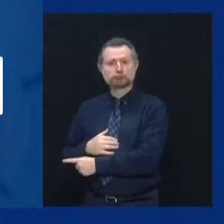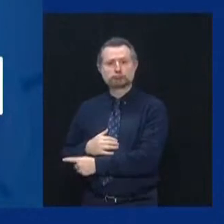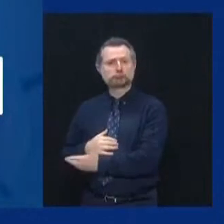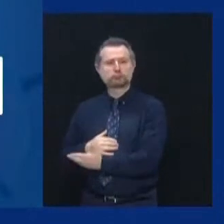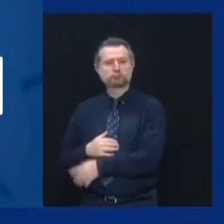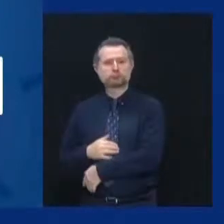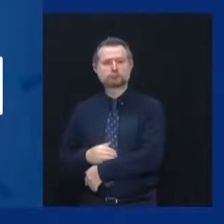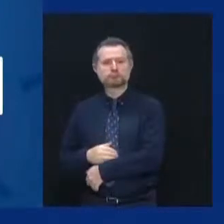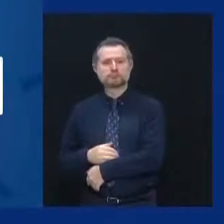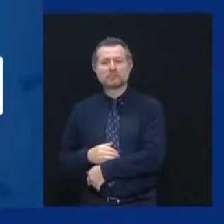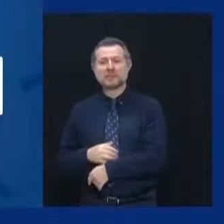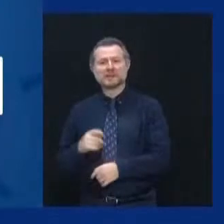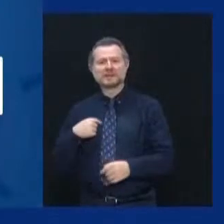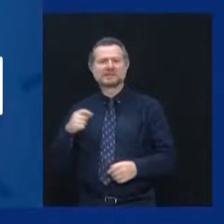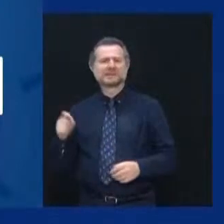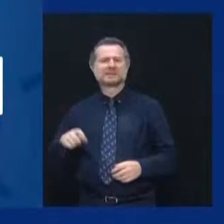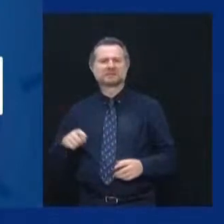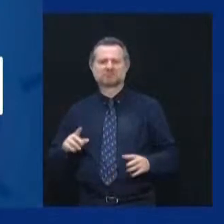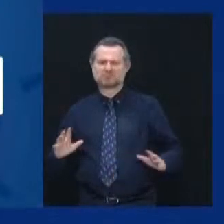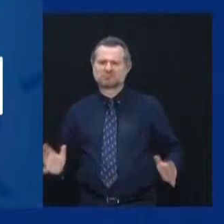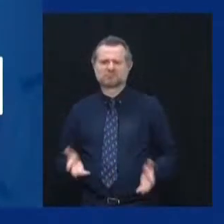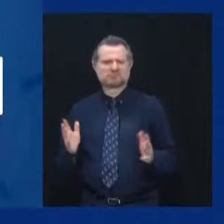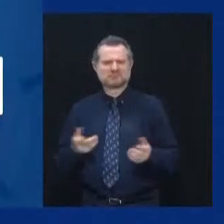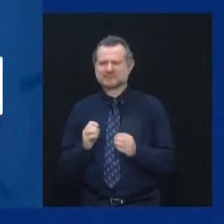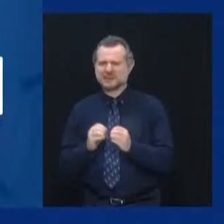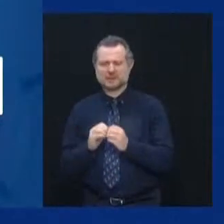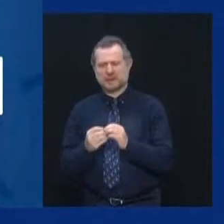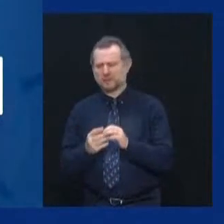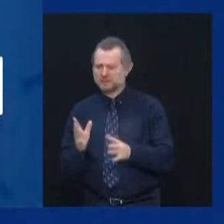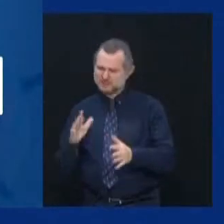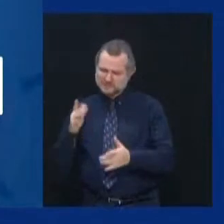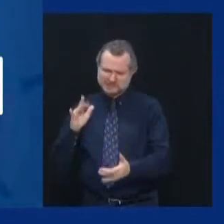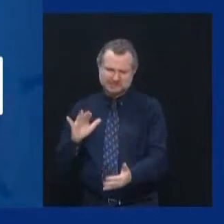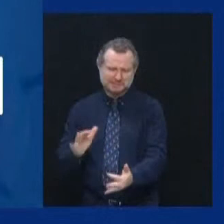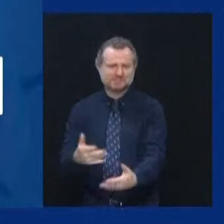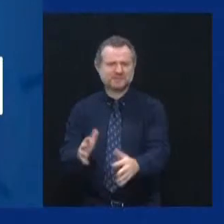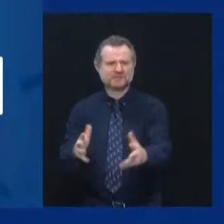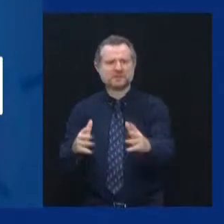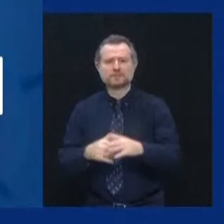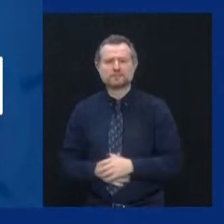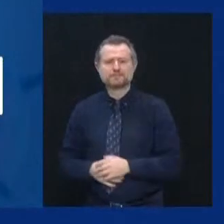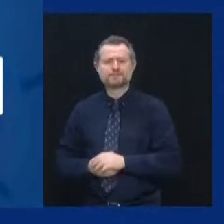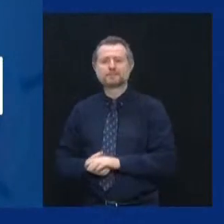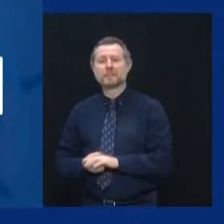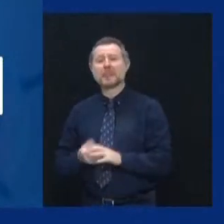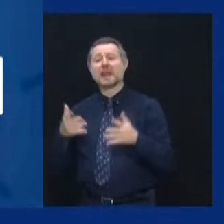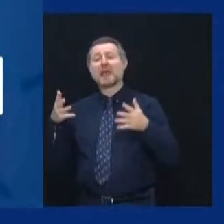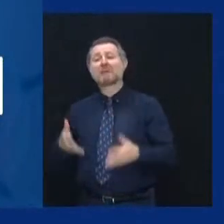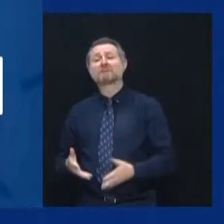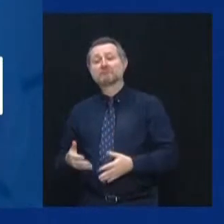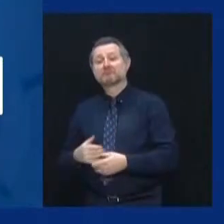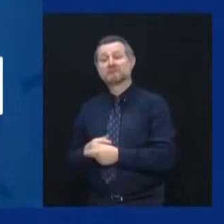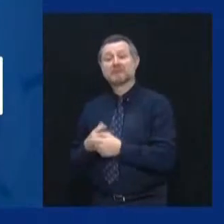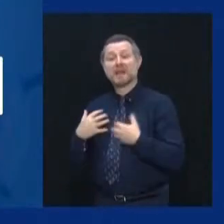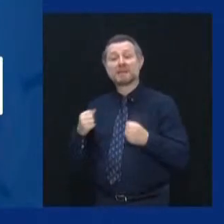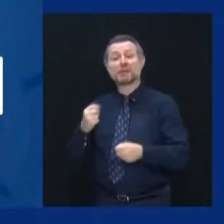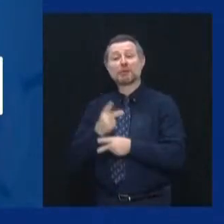nowhere near where we need to be. What is the percent of healthcare workers you still have to do?